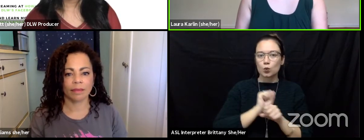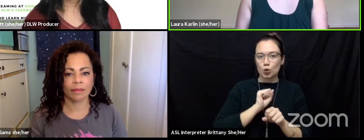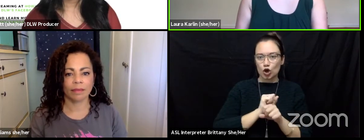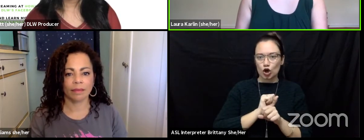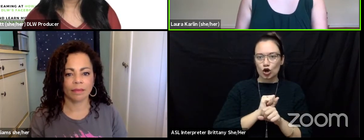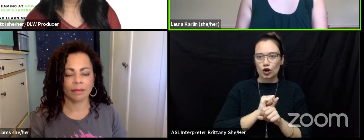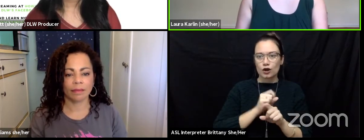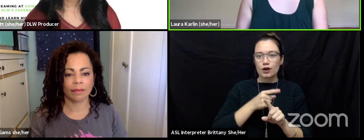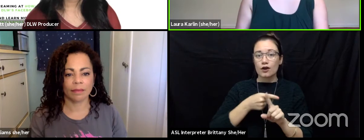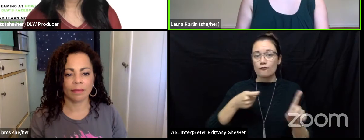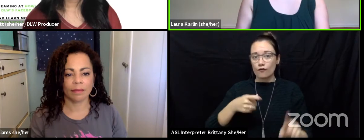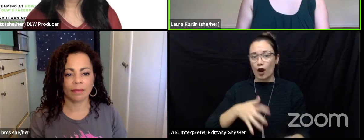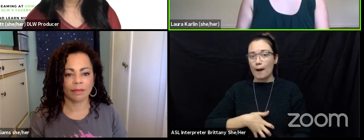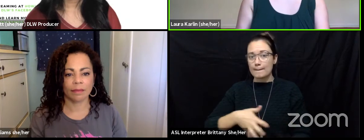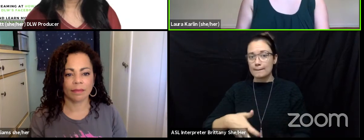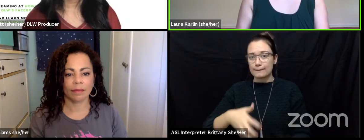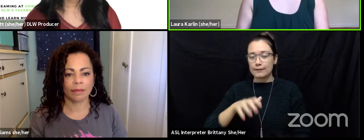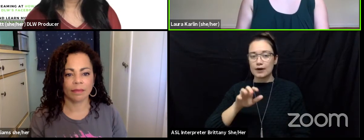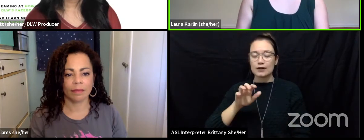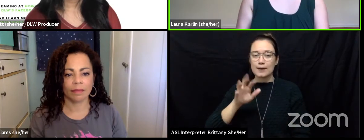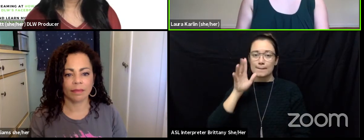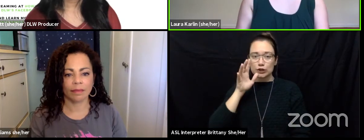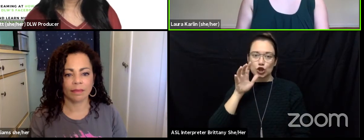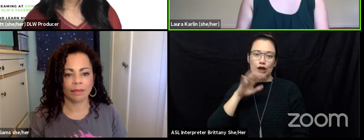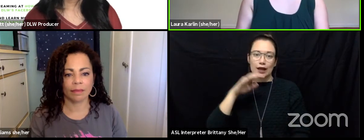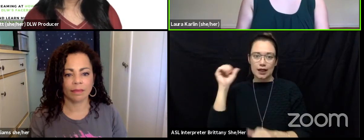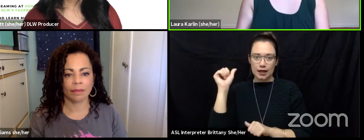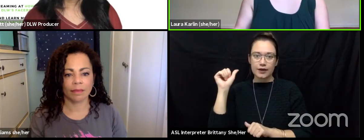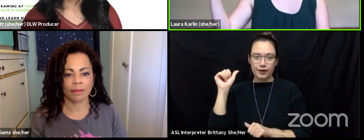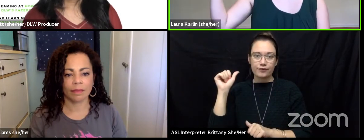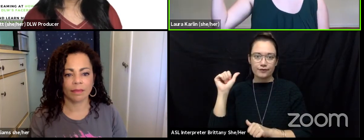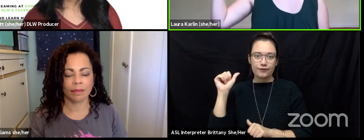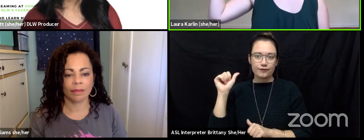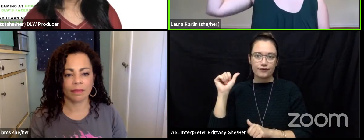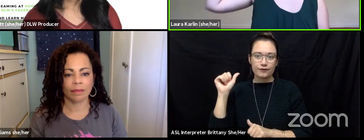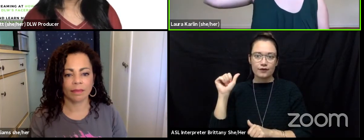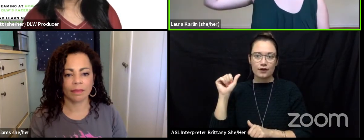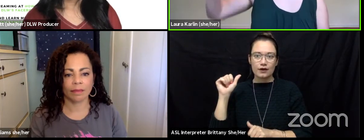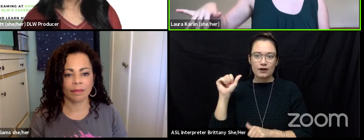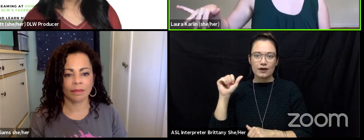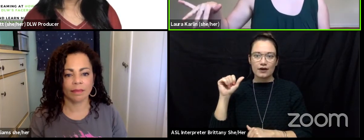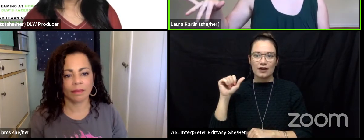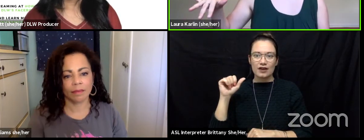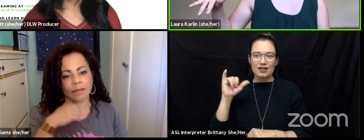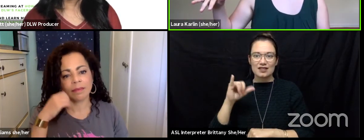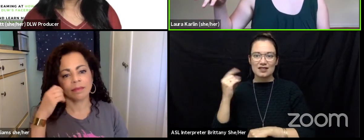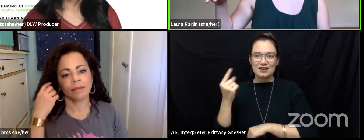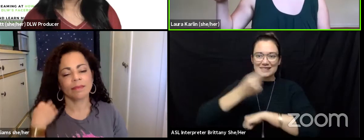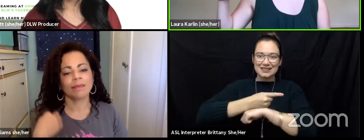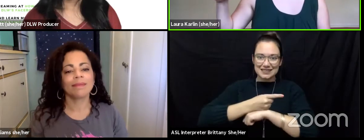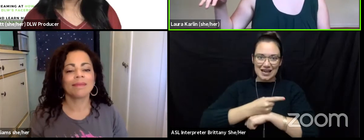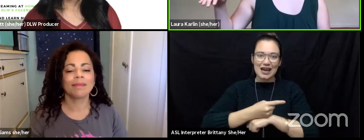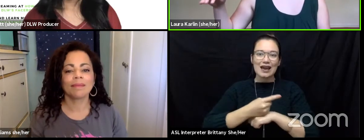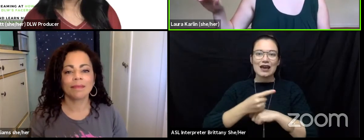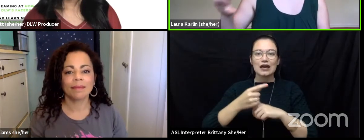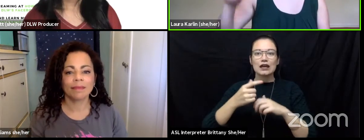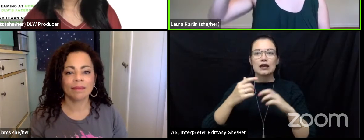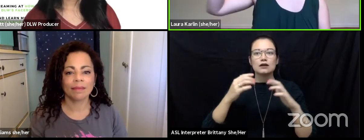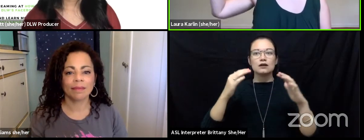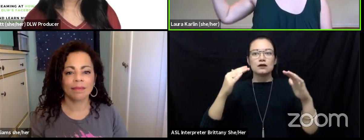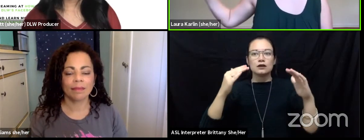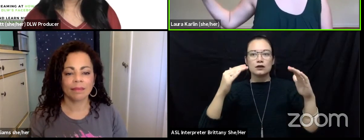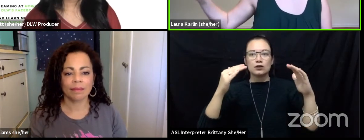from maternity leave on the day that the beat kind of dropped on COVID-19 in the US. I